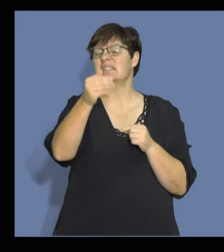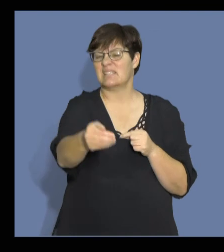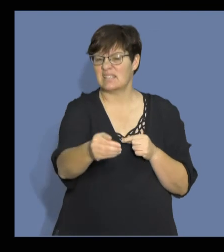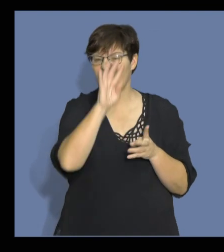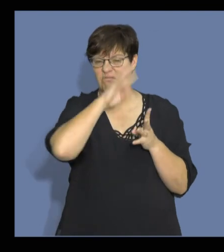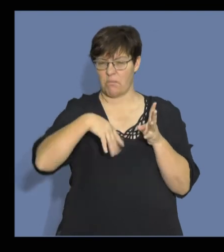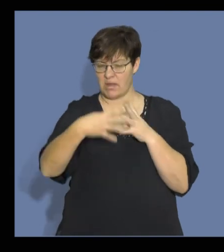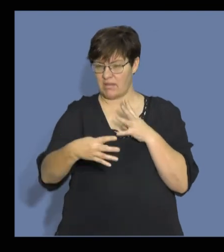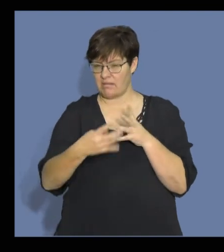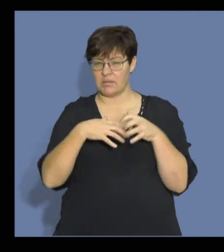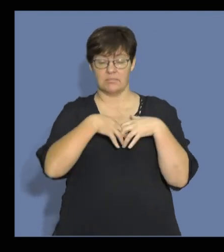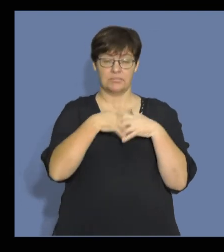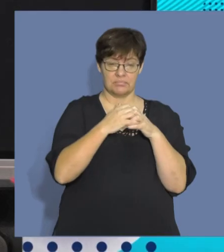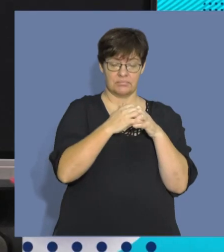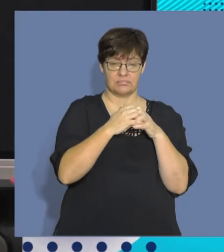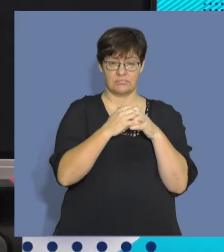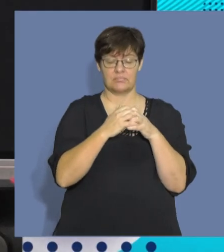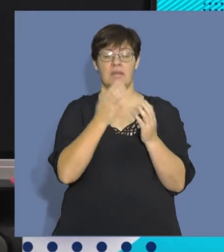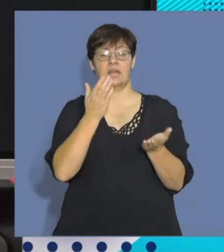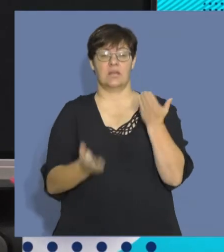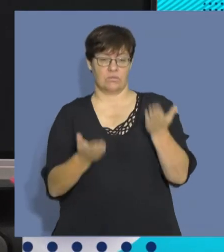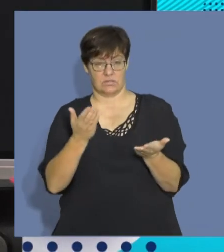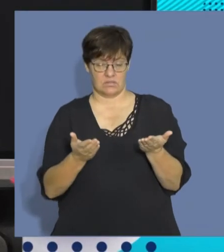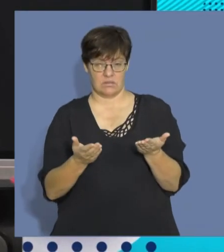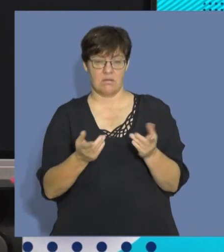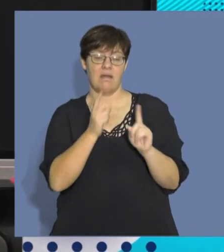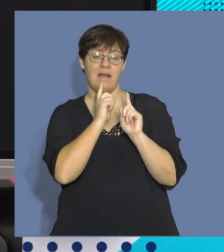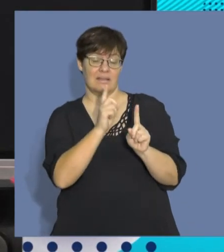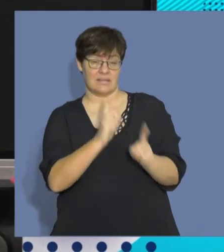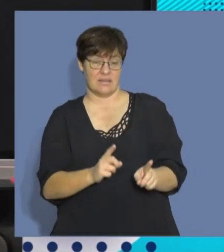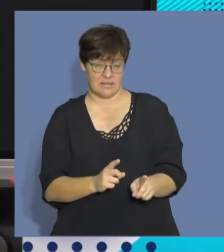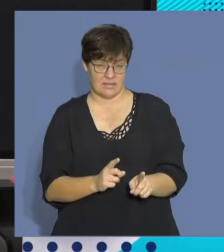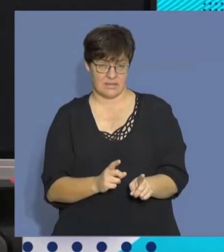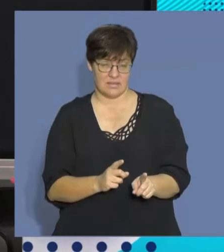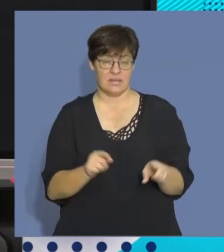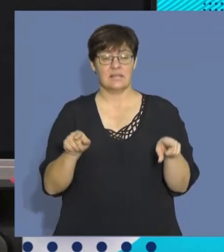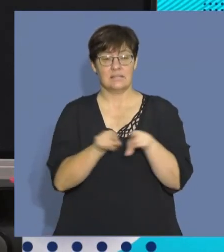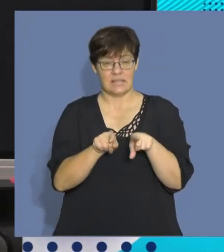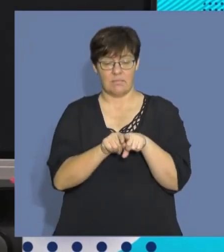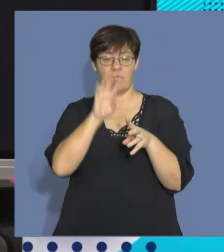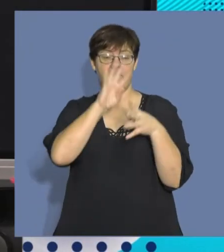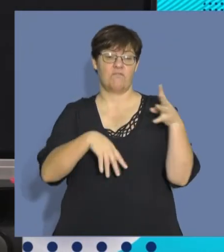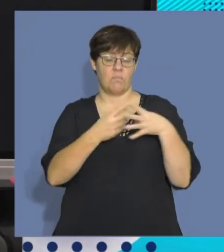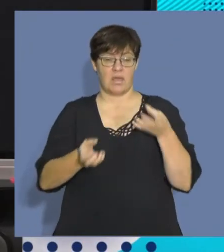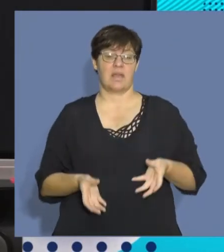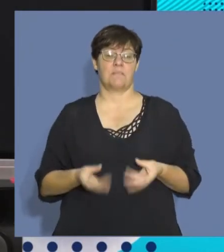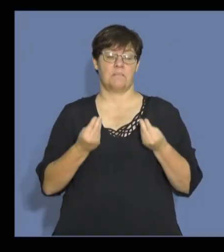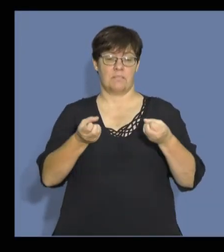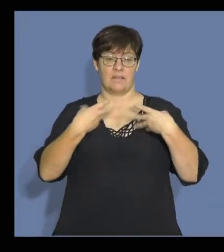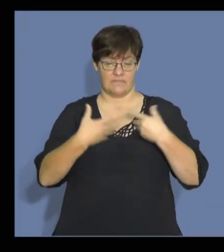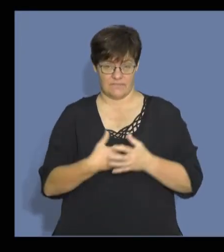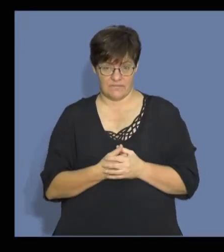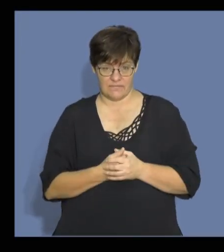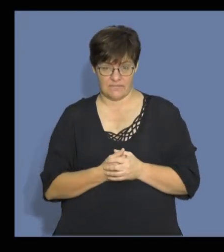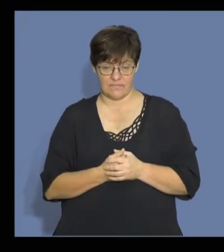formula when they gave us the answer. We're going to set up an equation with the answer and with the formula that was given to us.